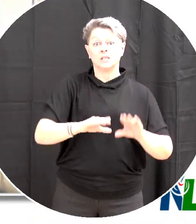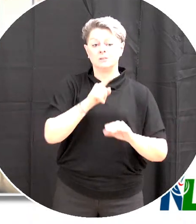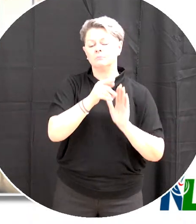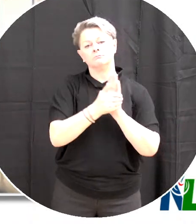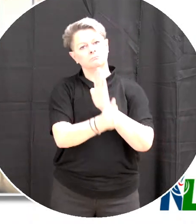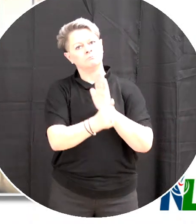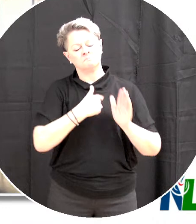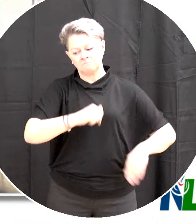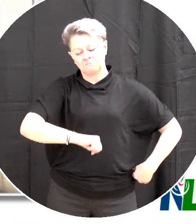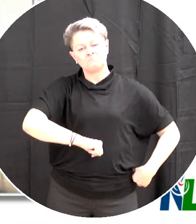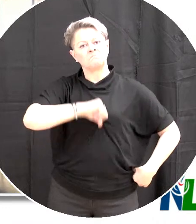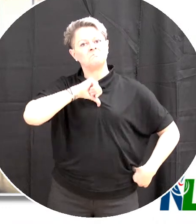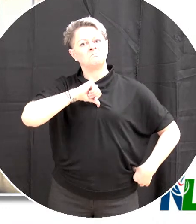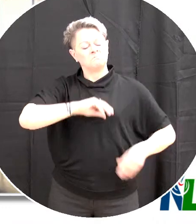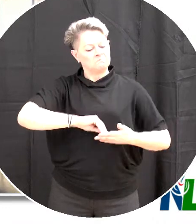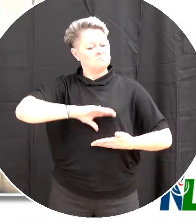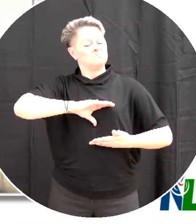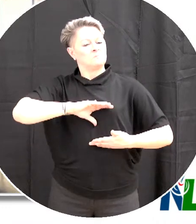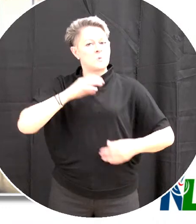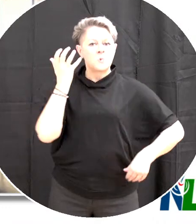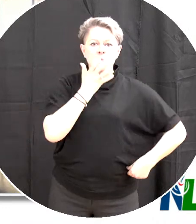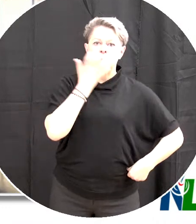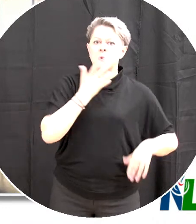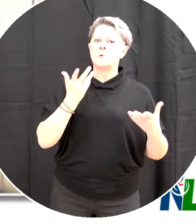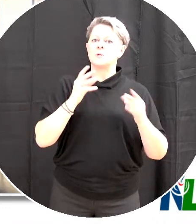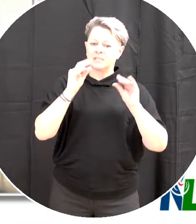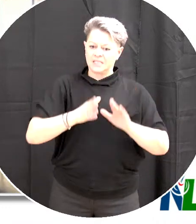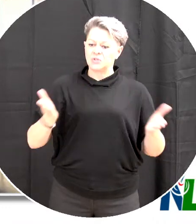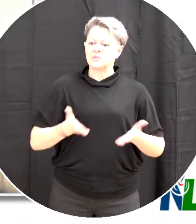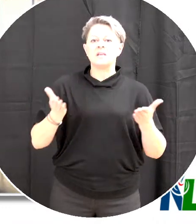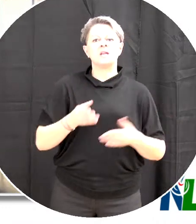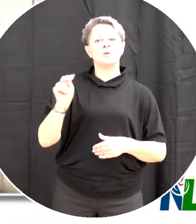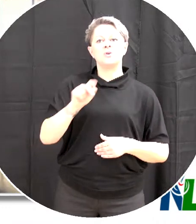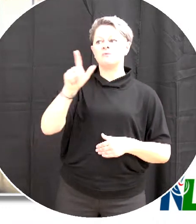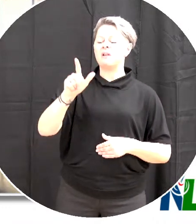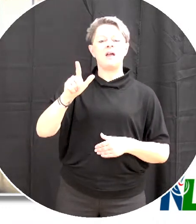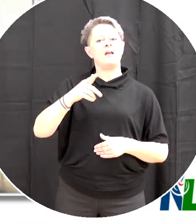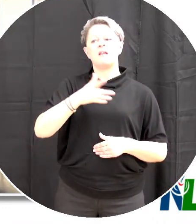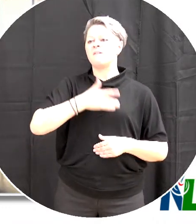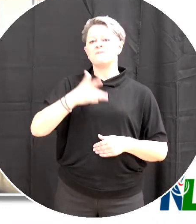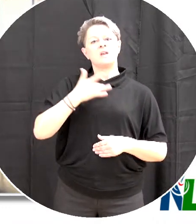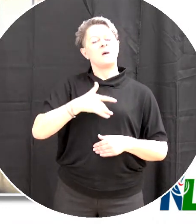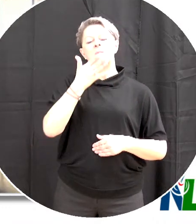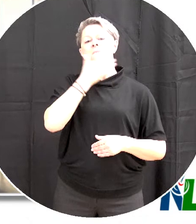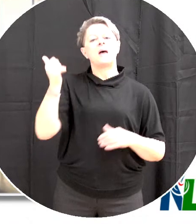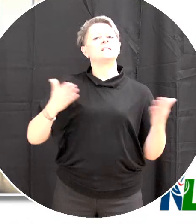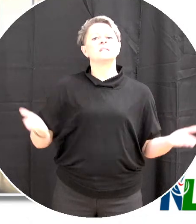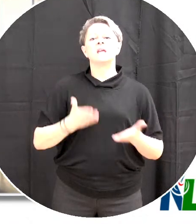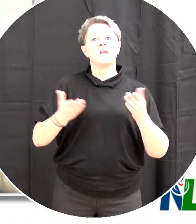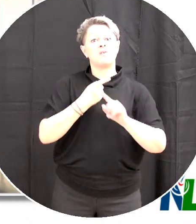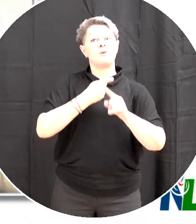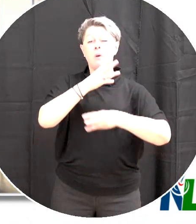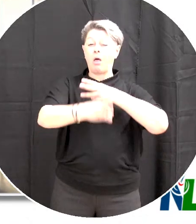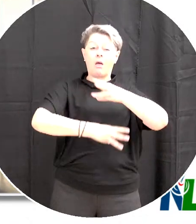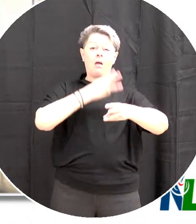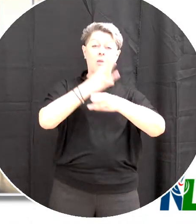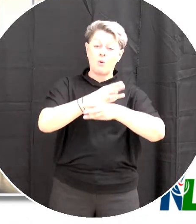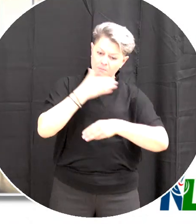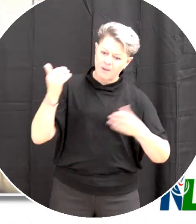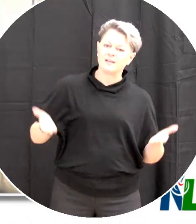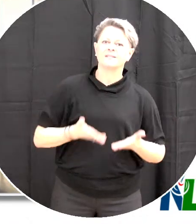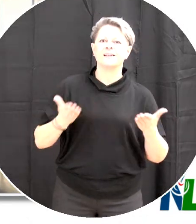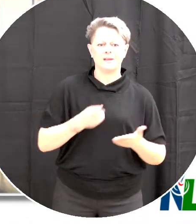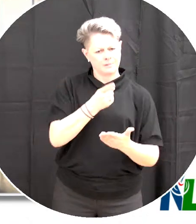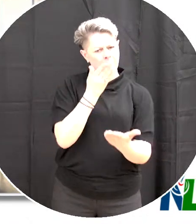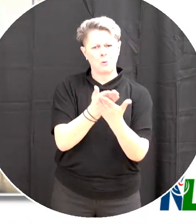proud of our educators who are amongst the very best in all the world, and they've proven it time and time again, and they'll prove it again this